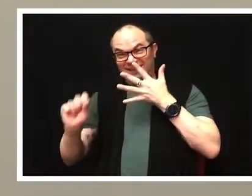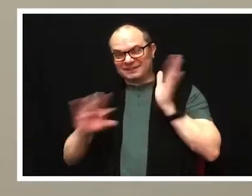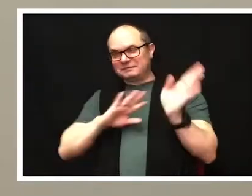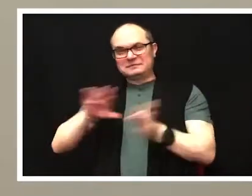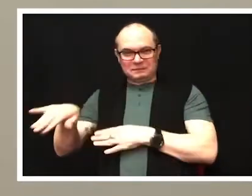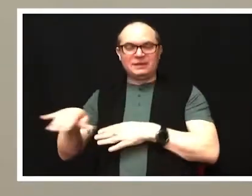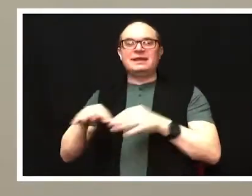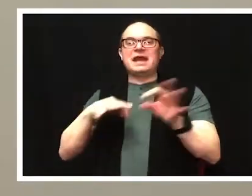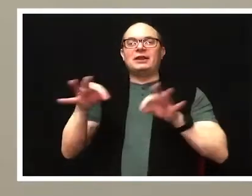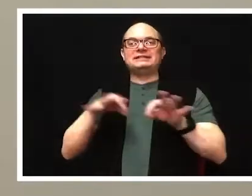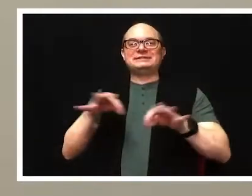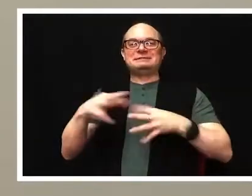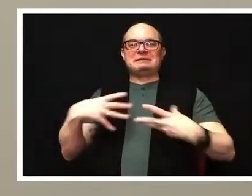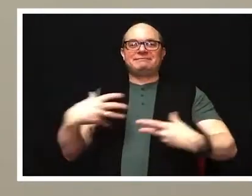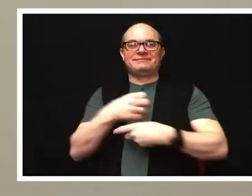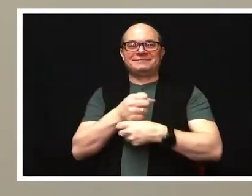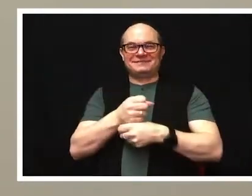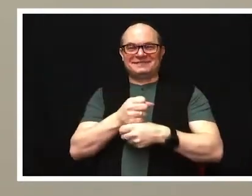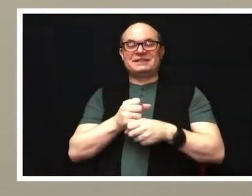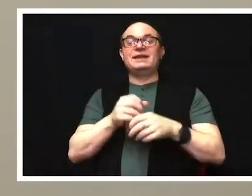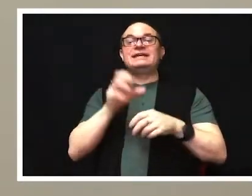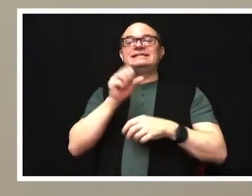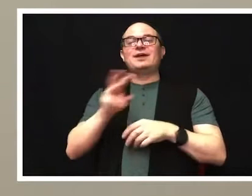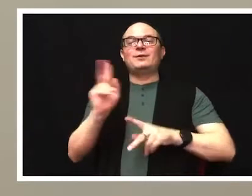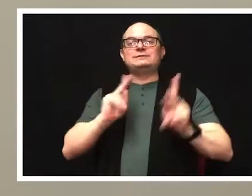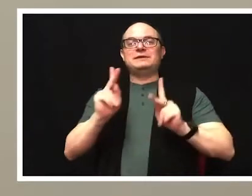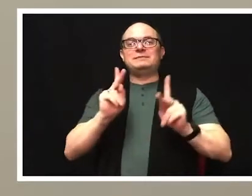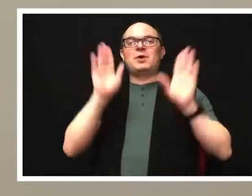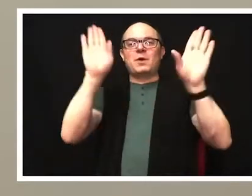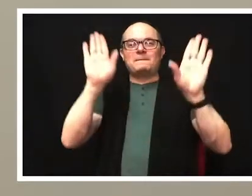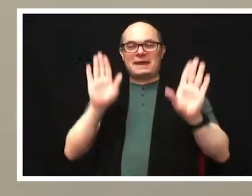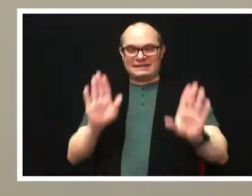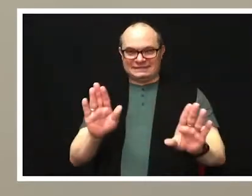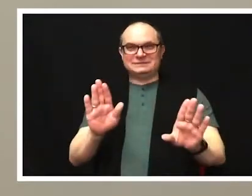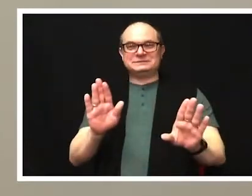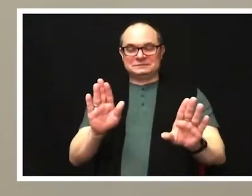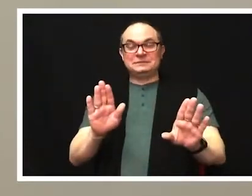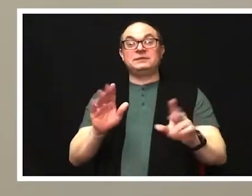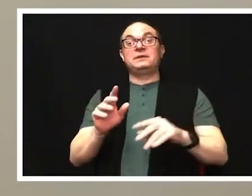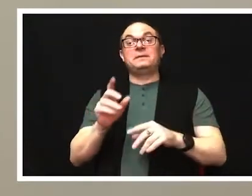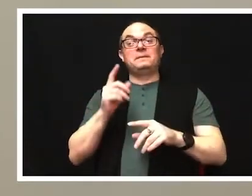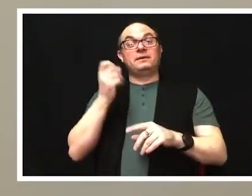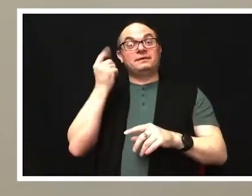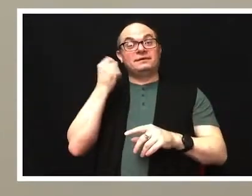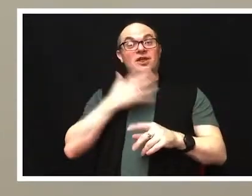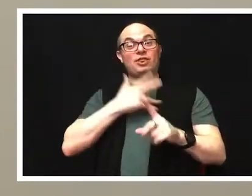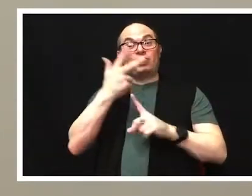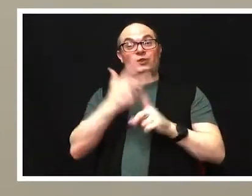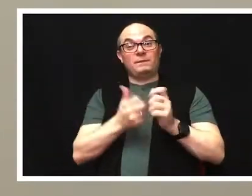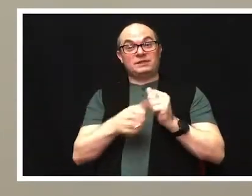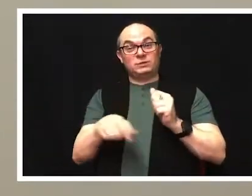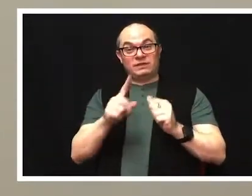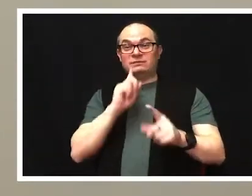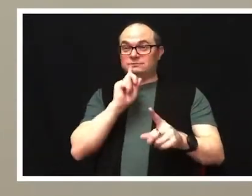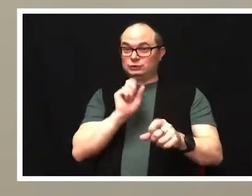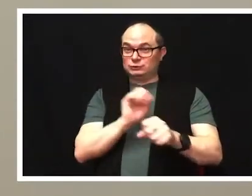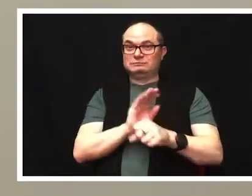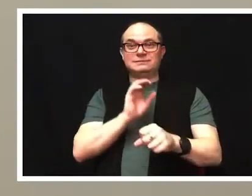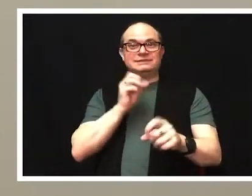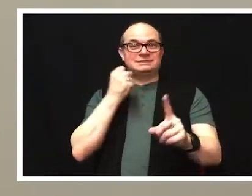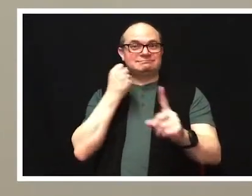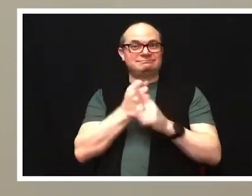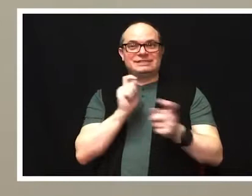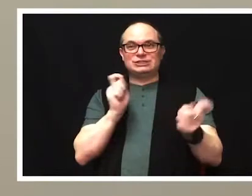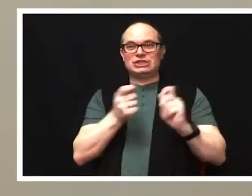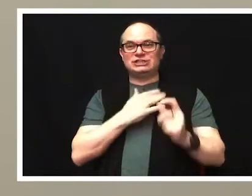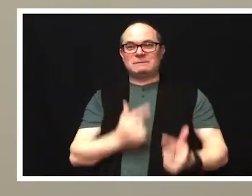internship experience and how amazing the fine folks at Southwest Airlines are, but I'll tell you that my 3 months with them literally changed my